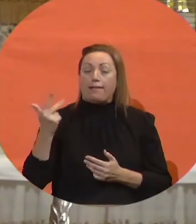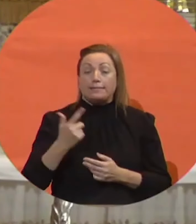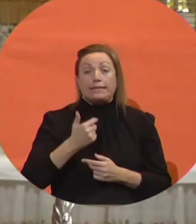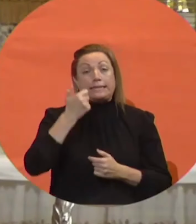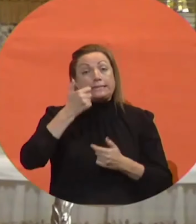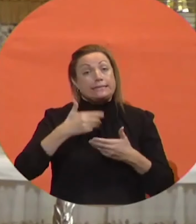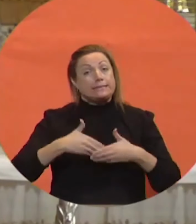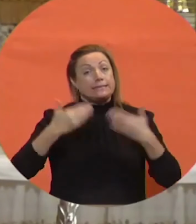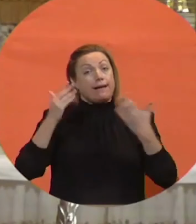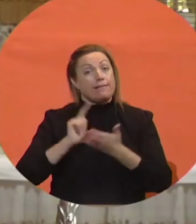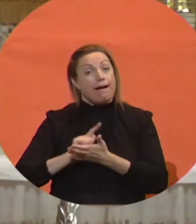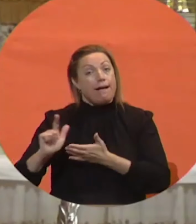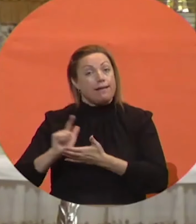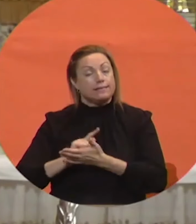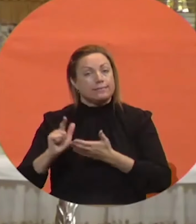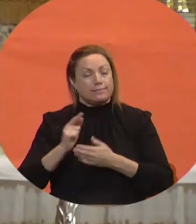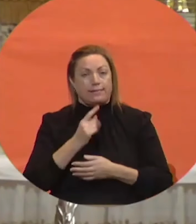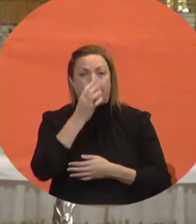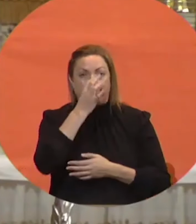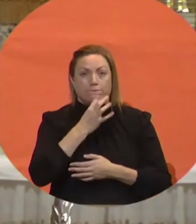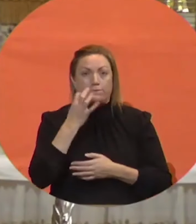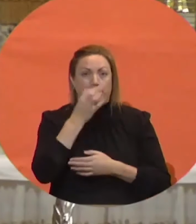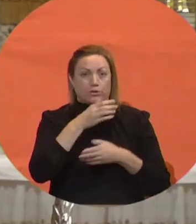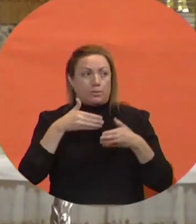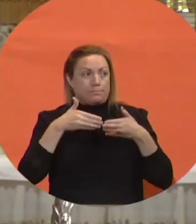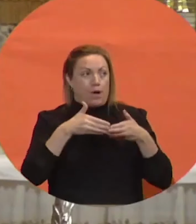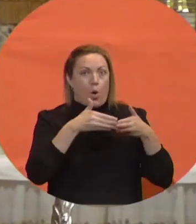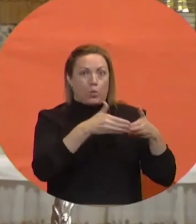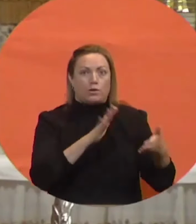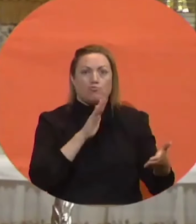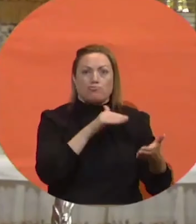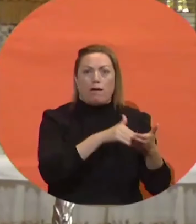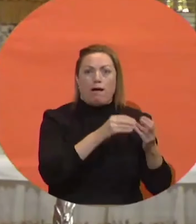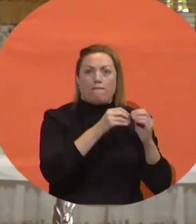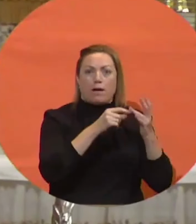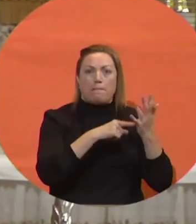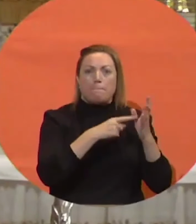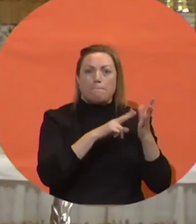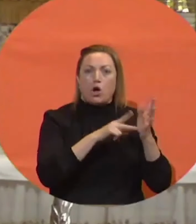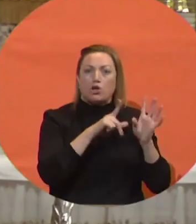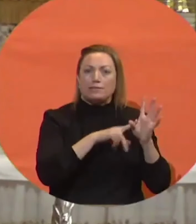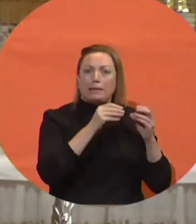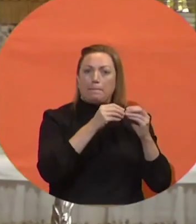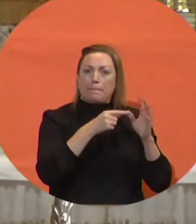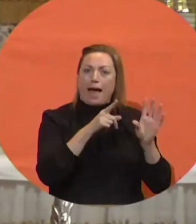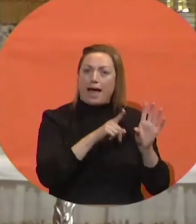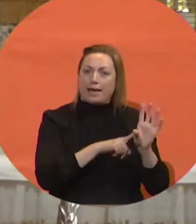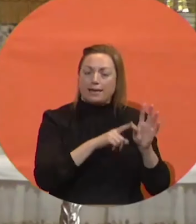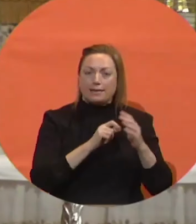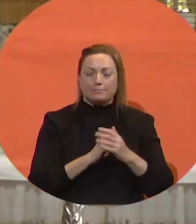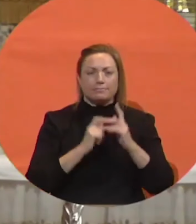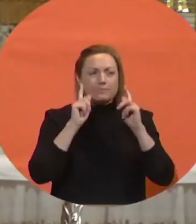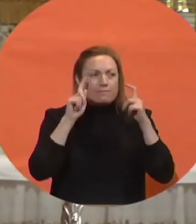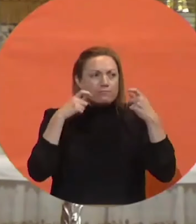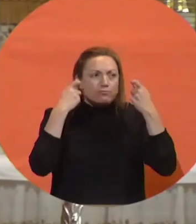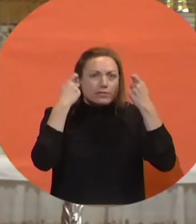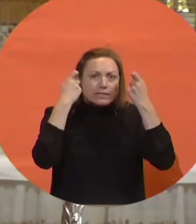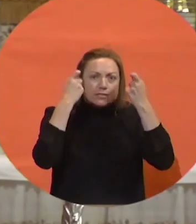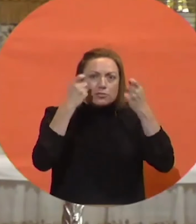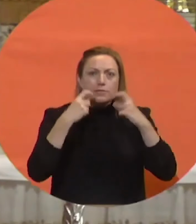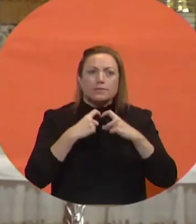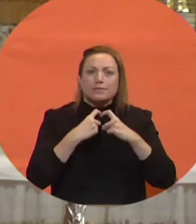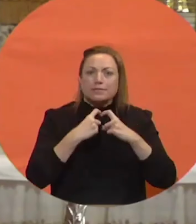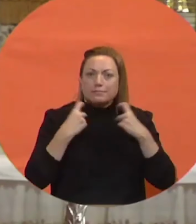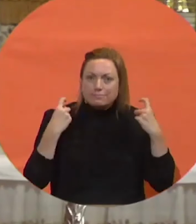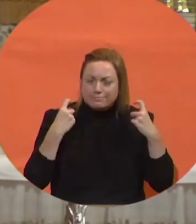French expedition laid anchor in Botany Bay. The Franciscan chaplain and naturalist